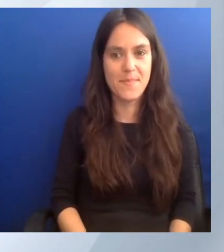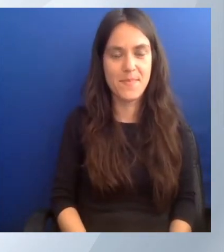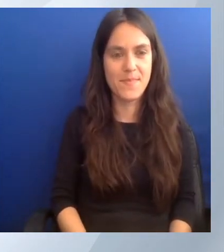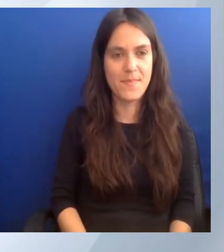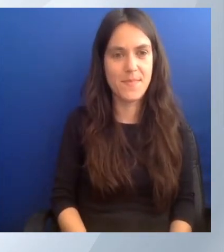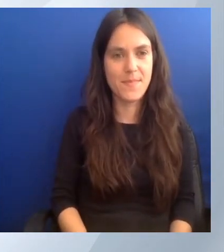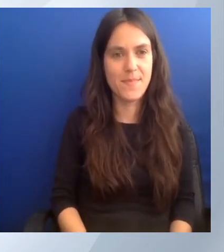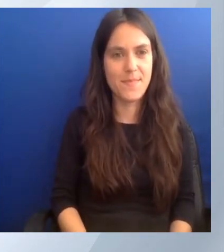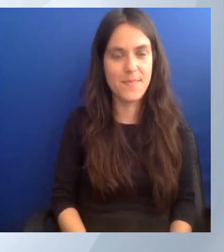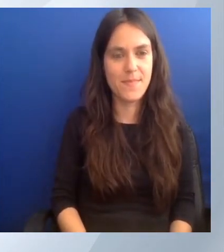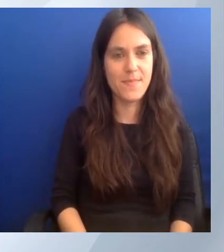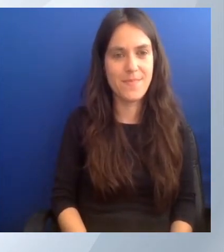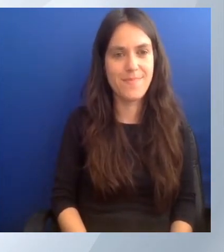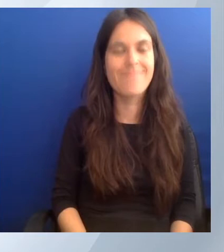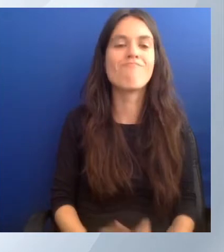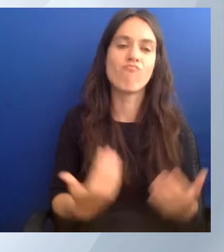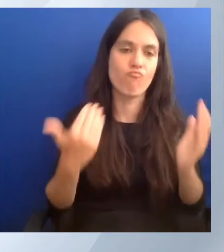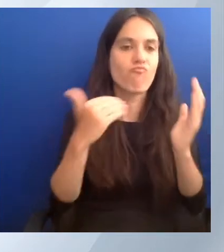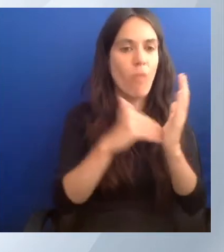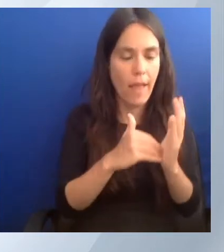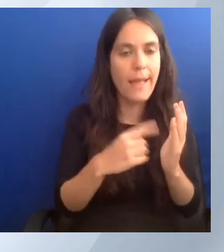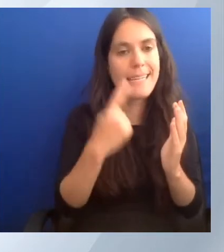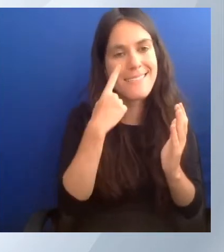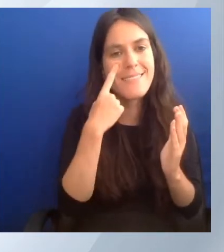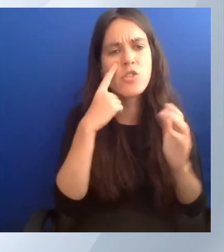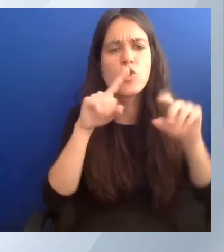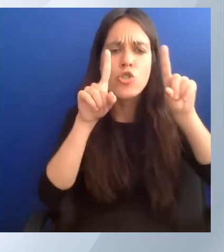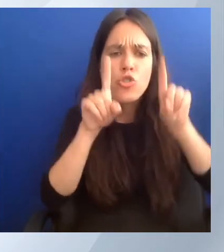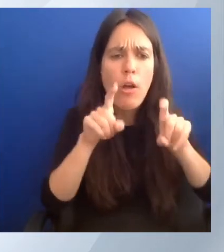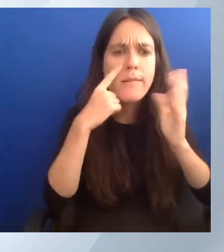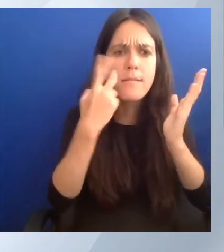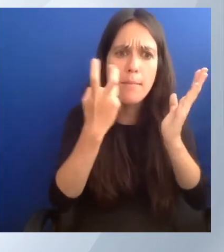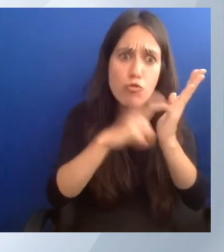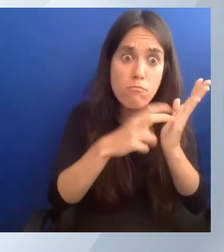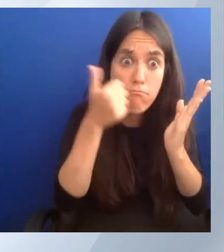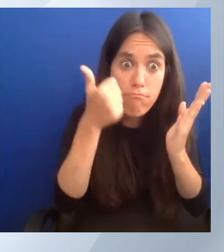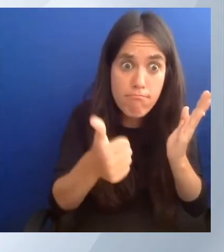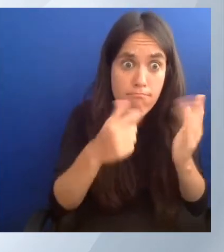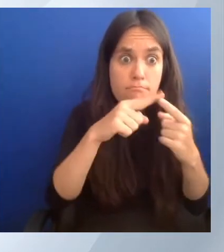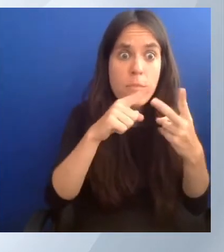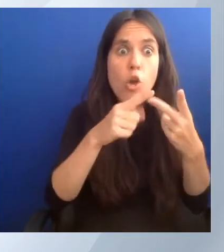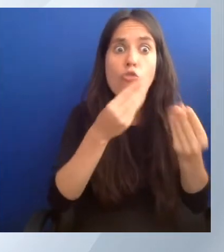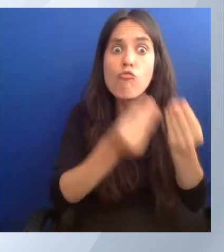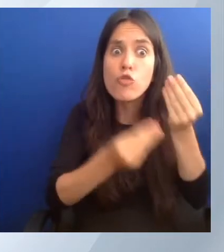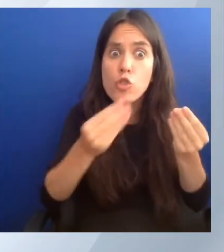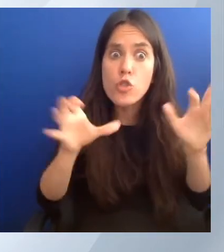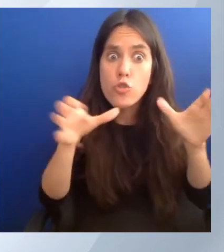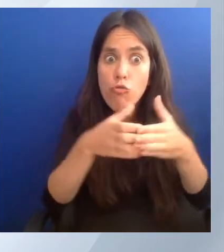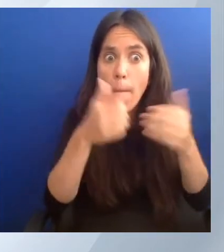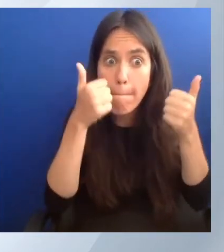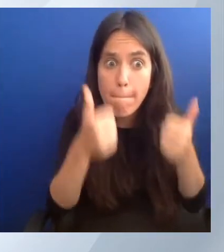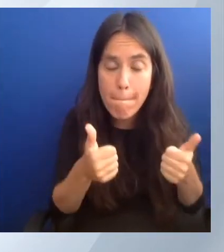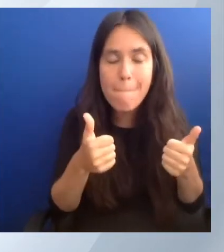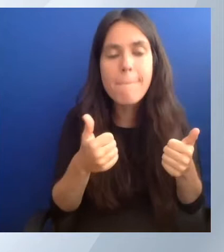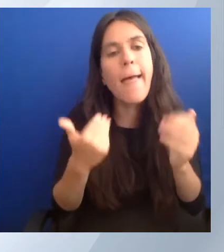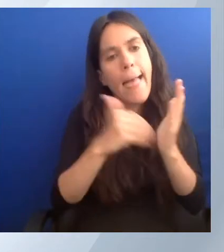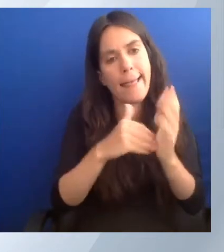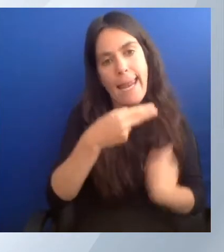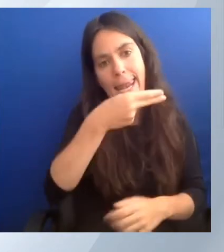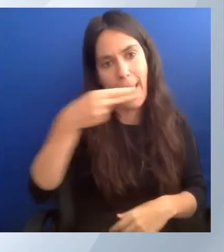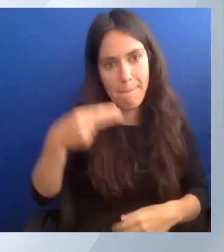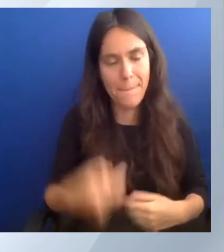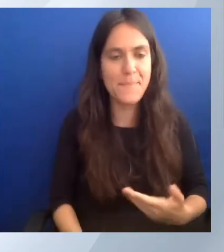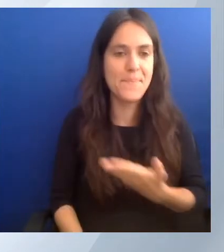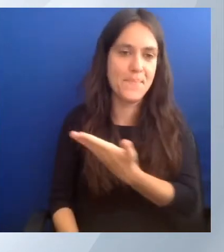So again, we're going to check our subscription, and we're going to check our resource group, and then we need to give it a name. So again, we'll do